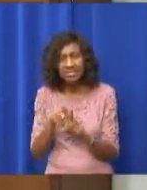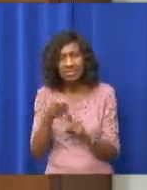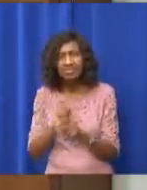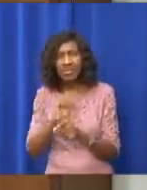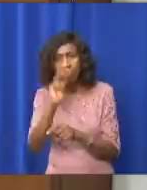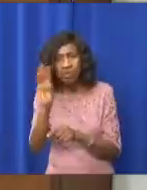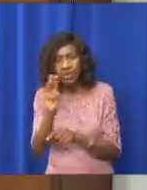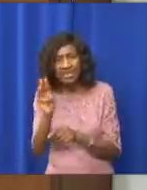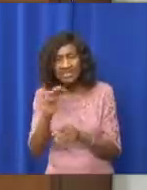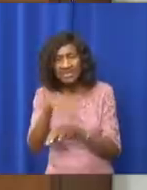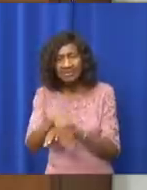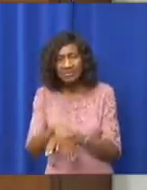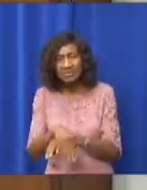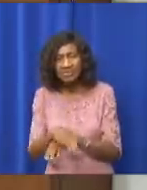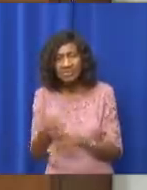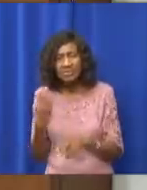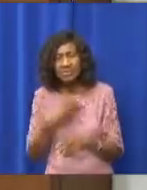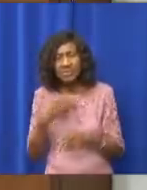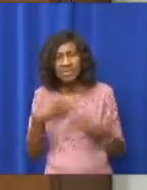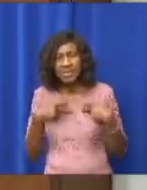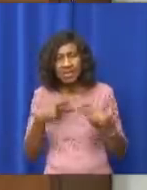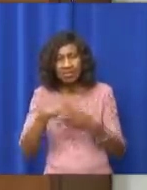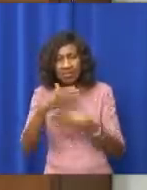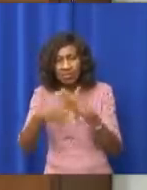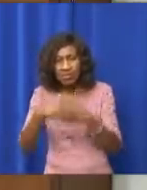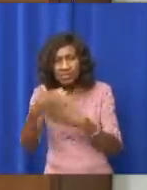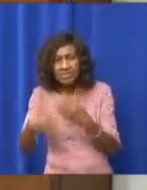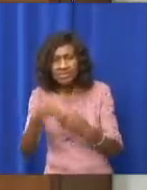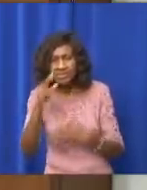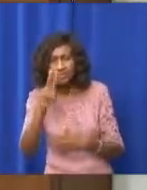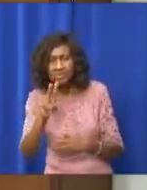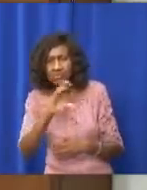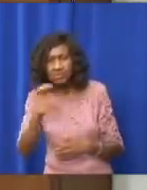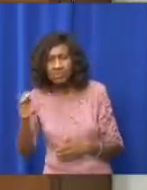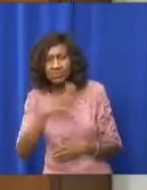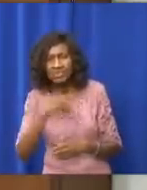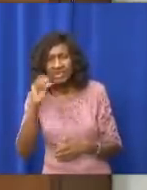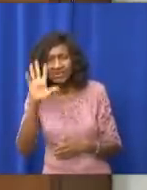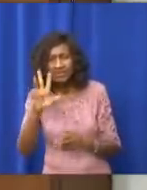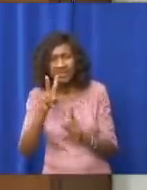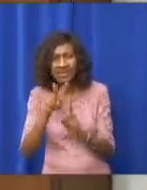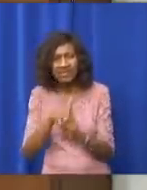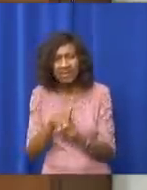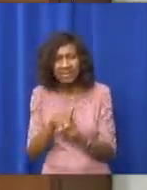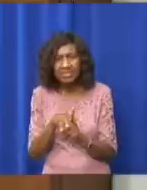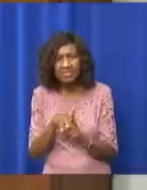evening. We have processed 205 of those applications.